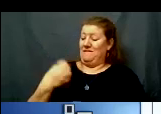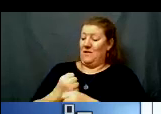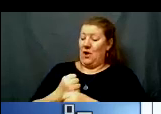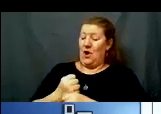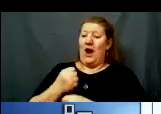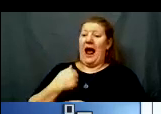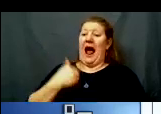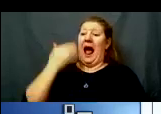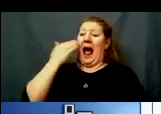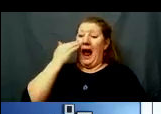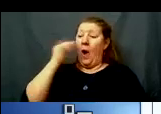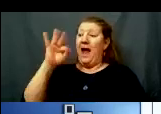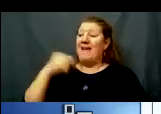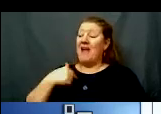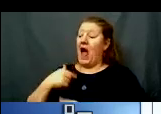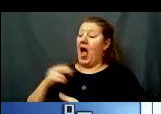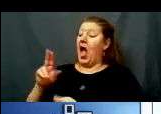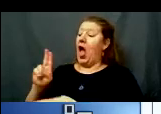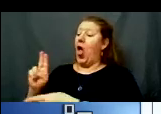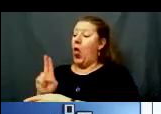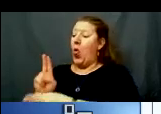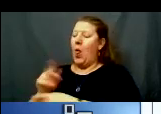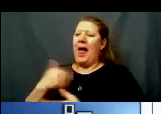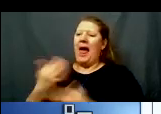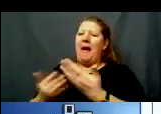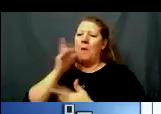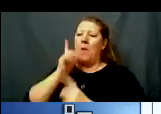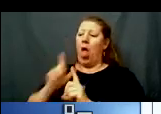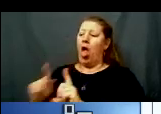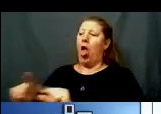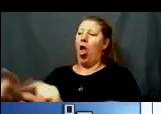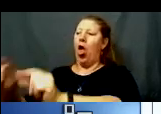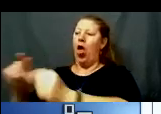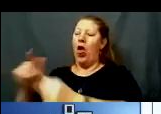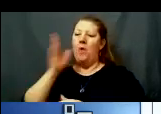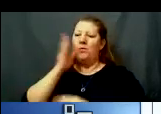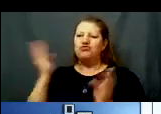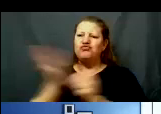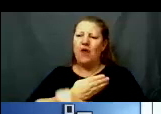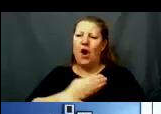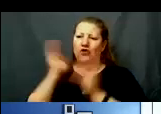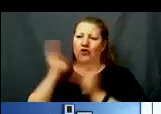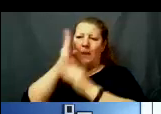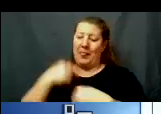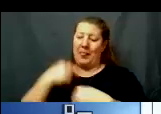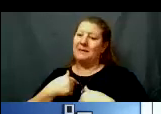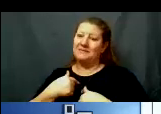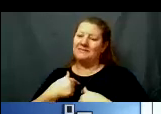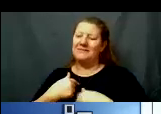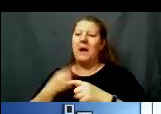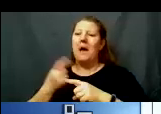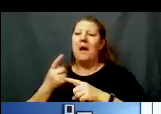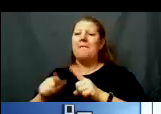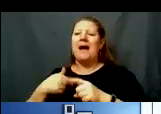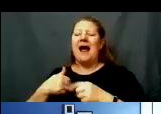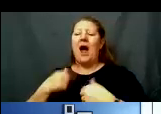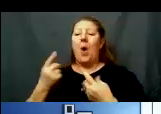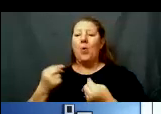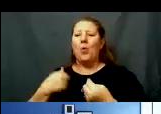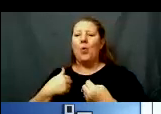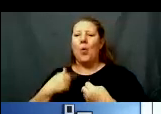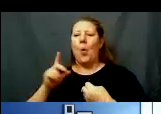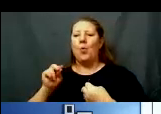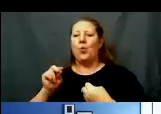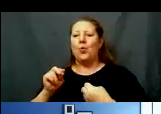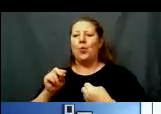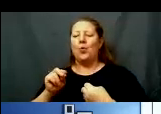I would regret and maybe even get fired. But what I do is I turn that over to my students who are very adept